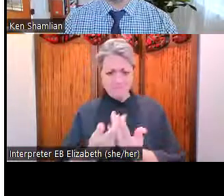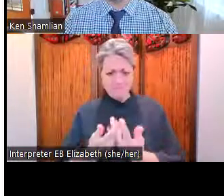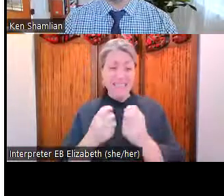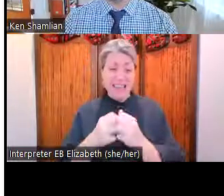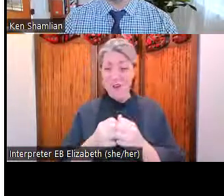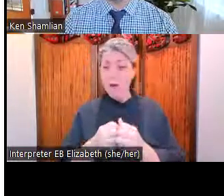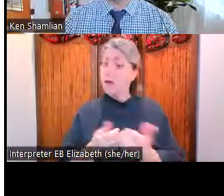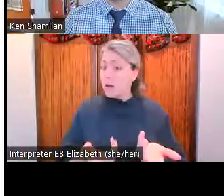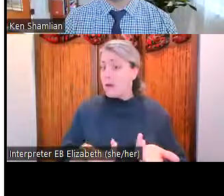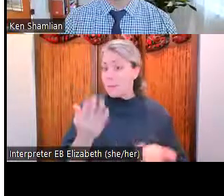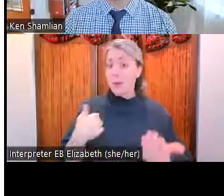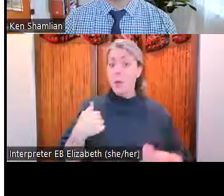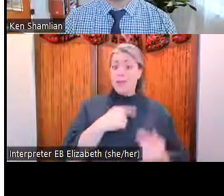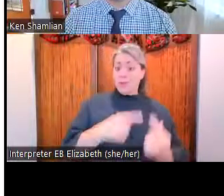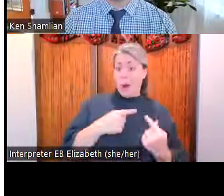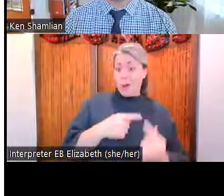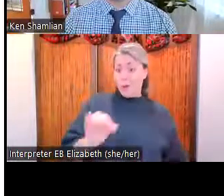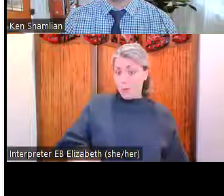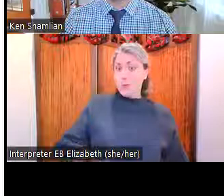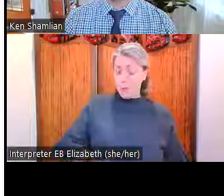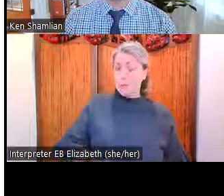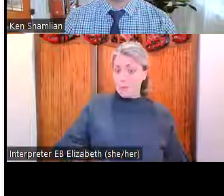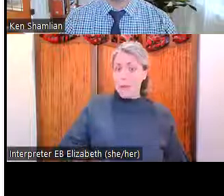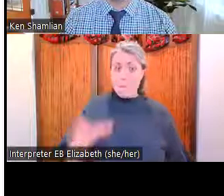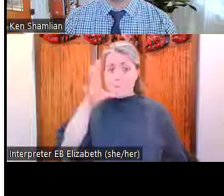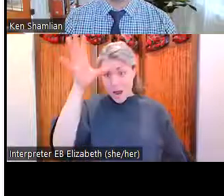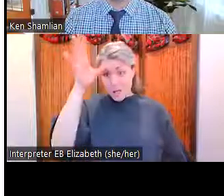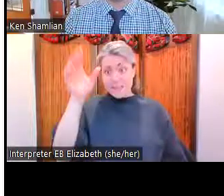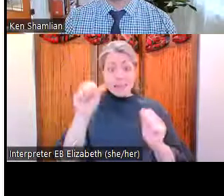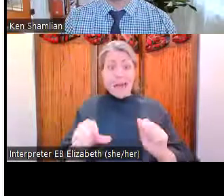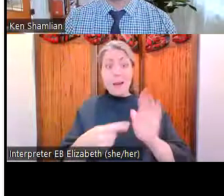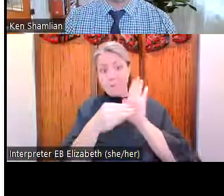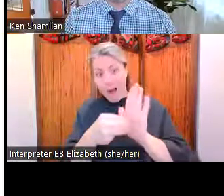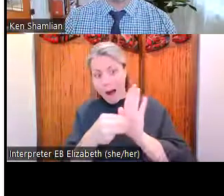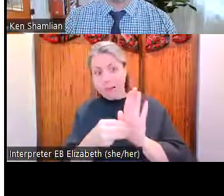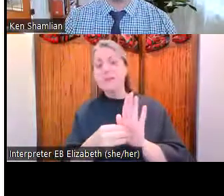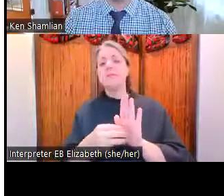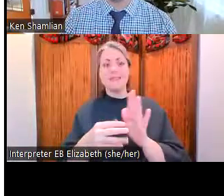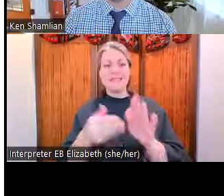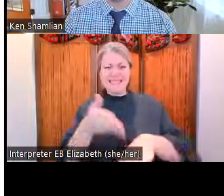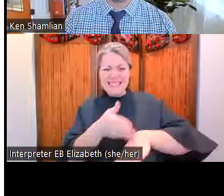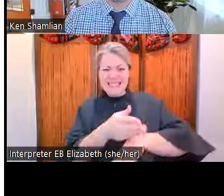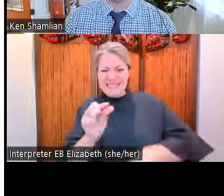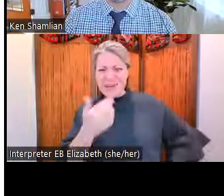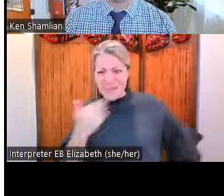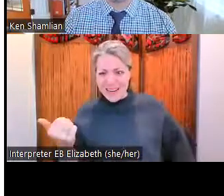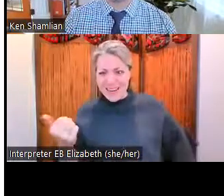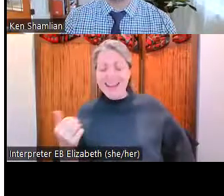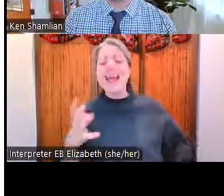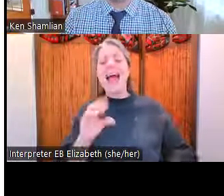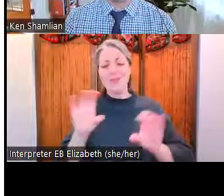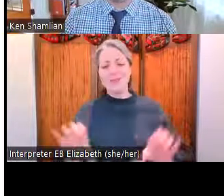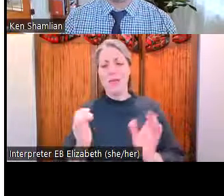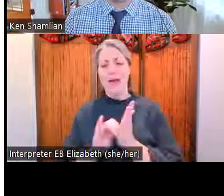it too? And are there some things that we could be doing as parents that might model this a little bit better? And we're doing it as often as